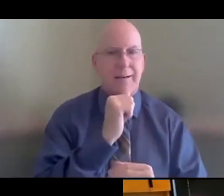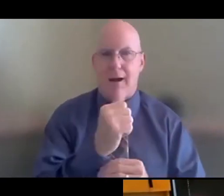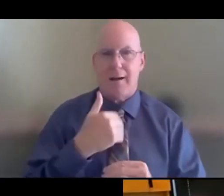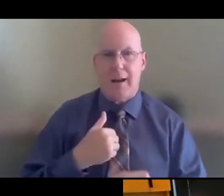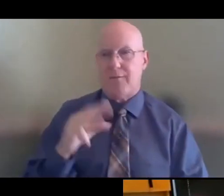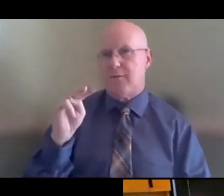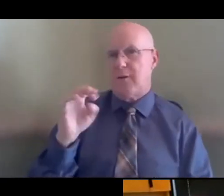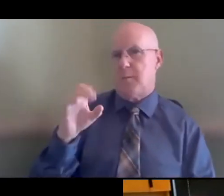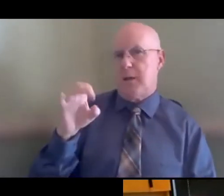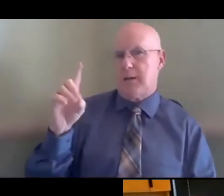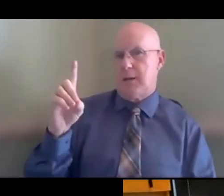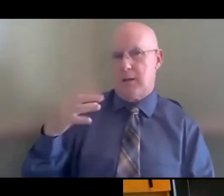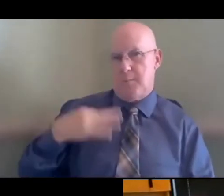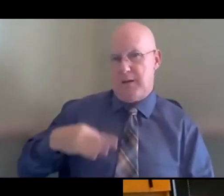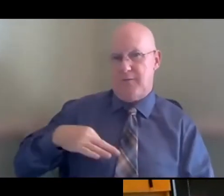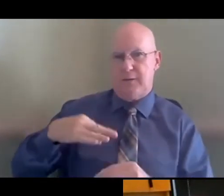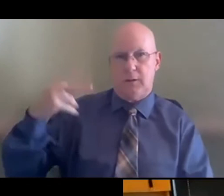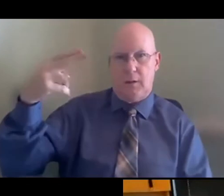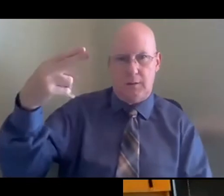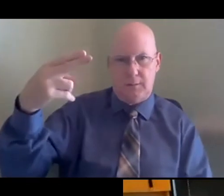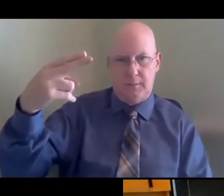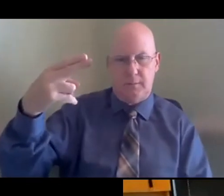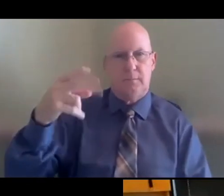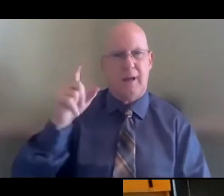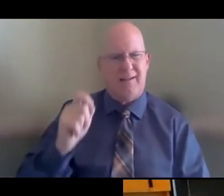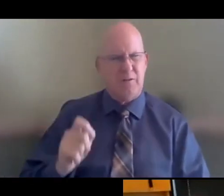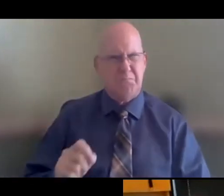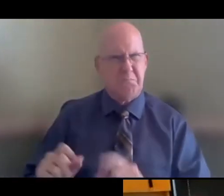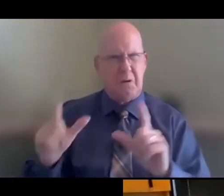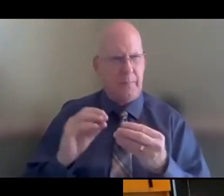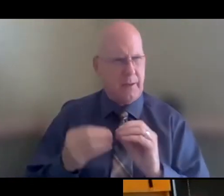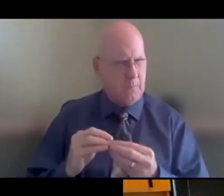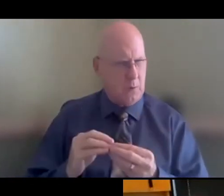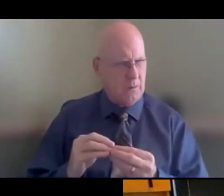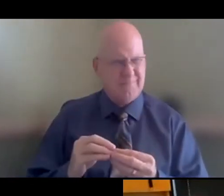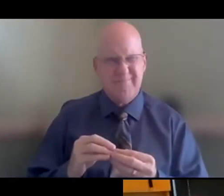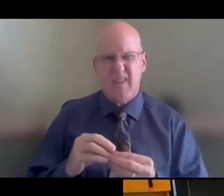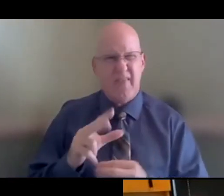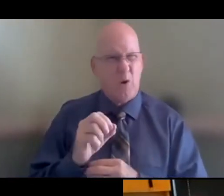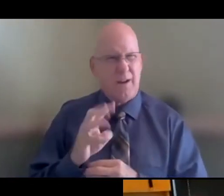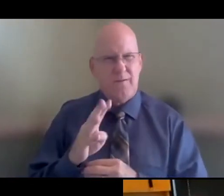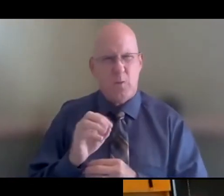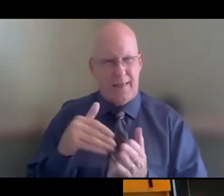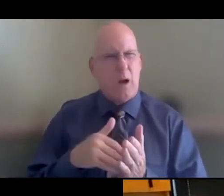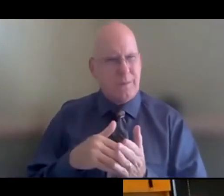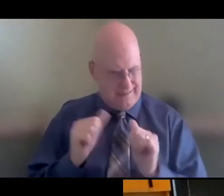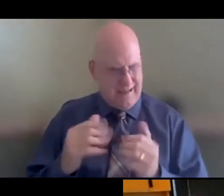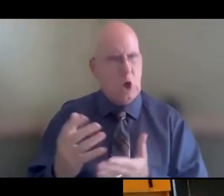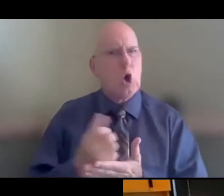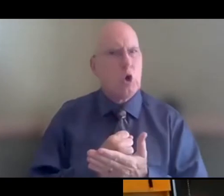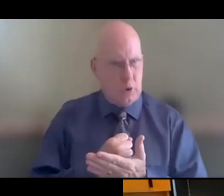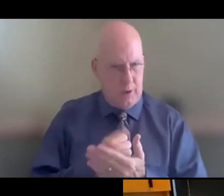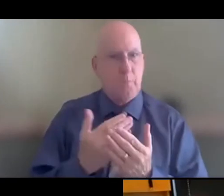Medicaid benefits impacted. And I have to pull up the amount, but it was like 40,000 that they could actually earn